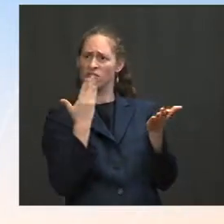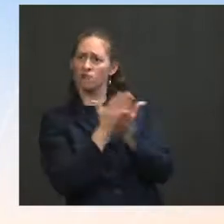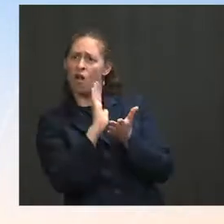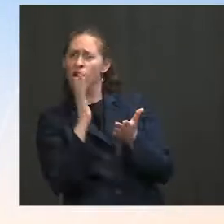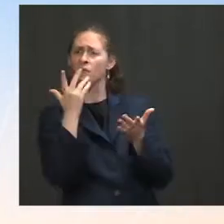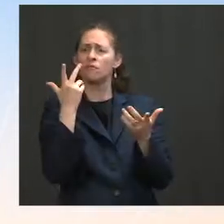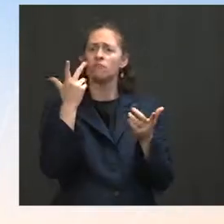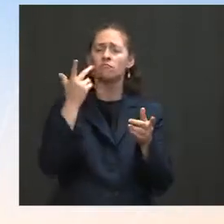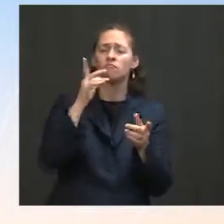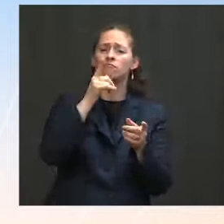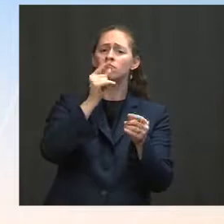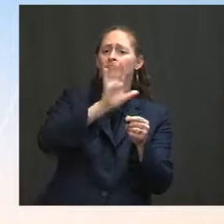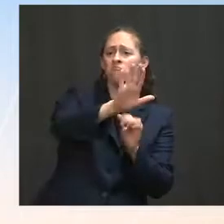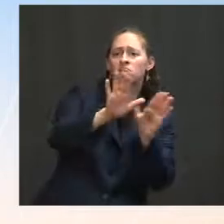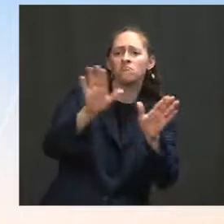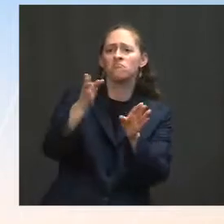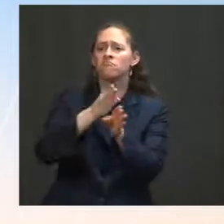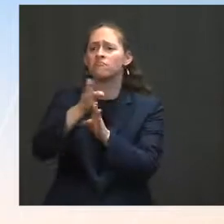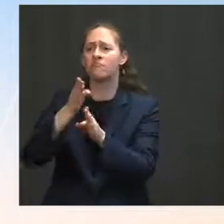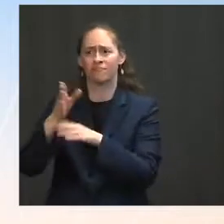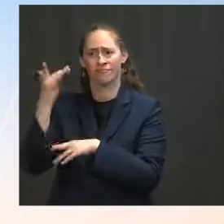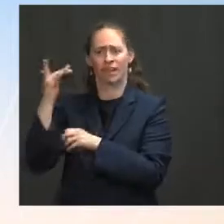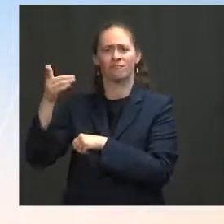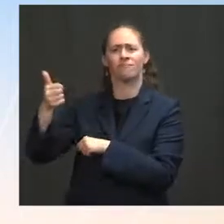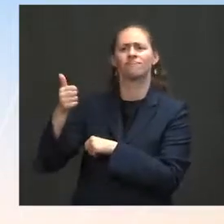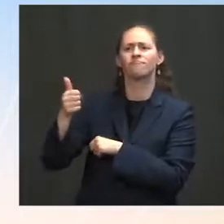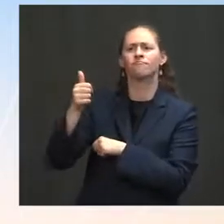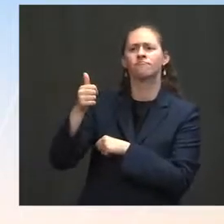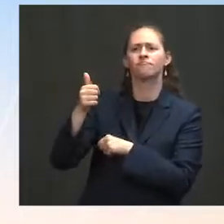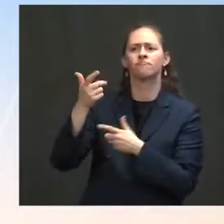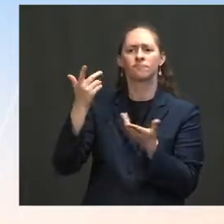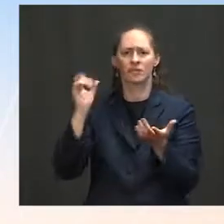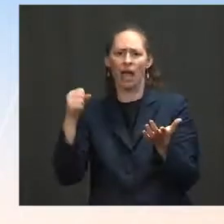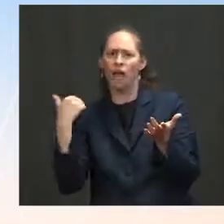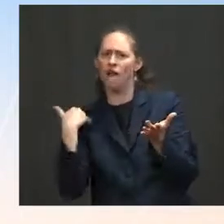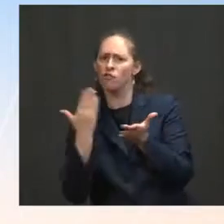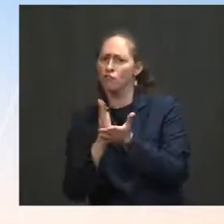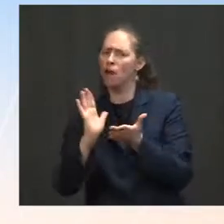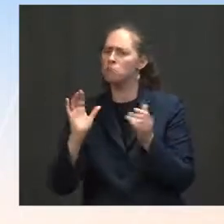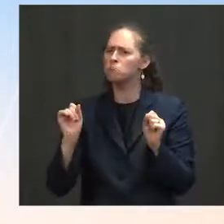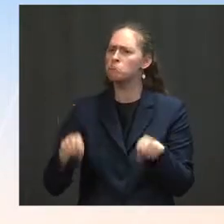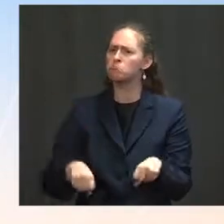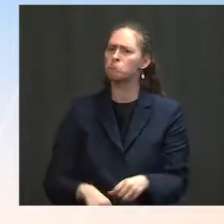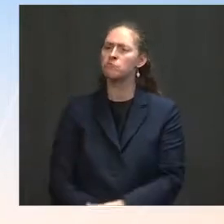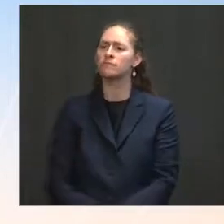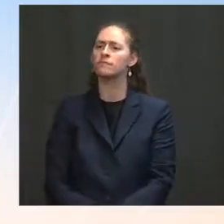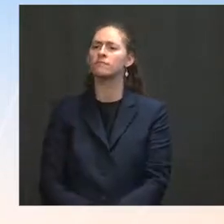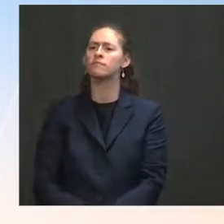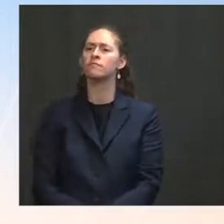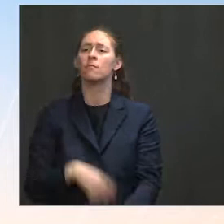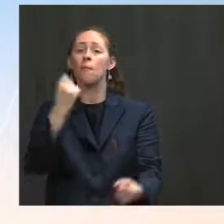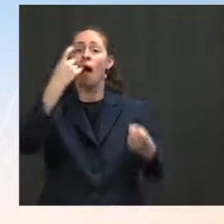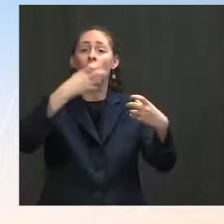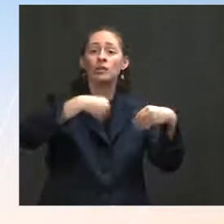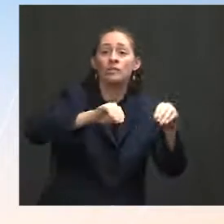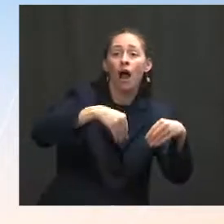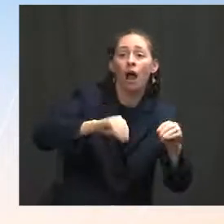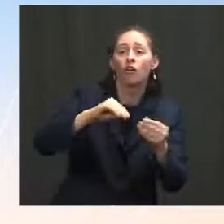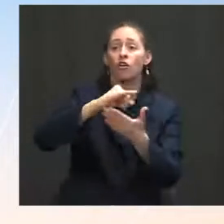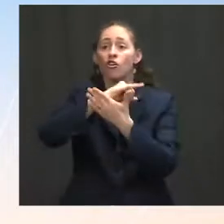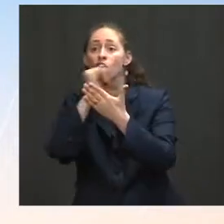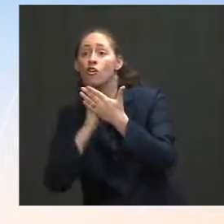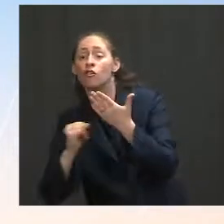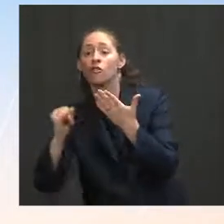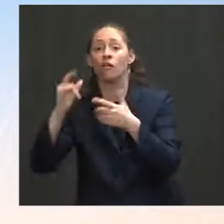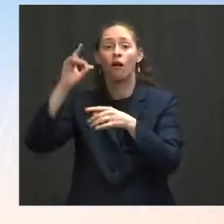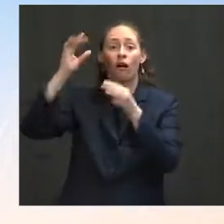of a president has the right to pursue a career, but all interactions regarding the selling of art and the setting of prices will be handled by a